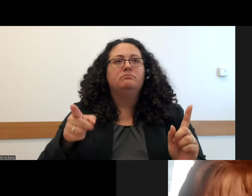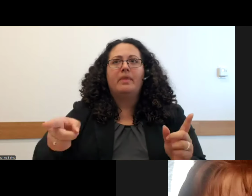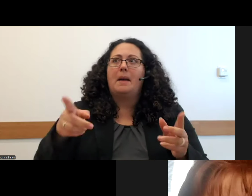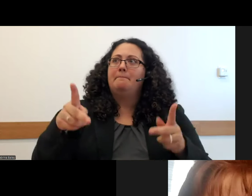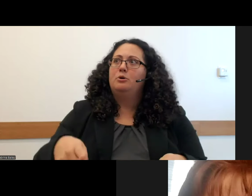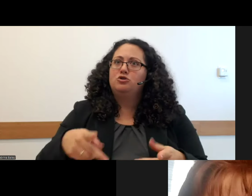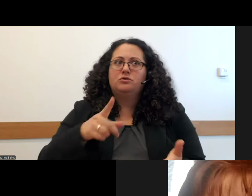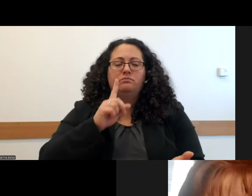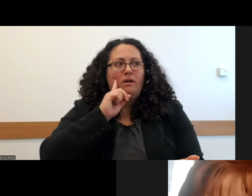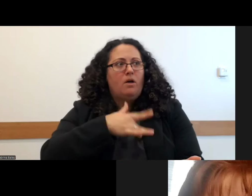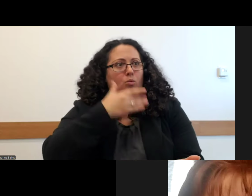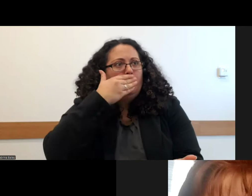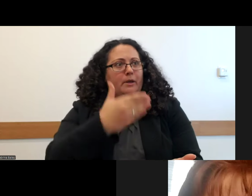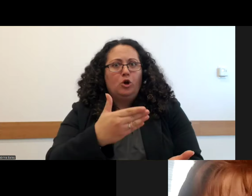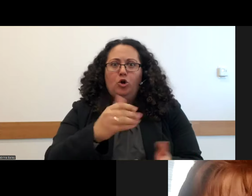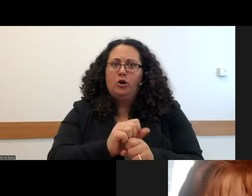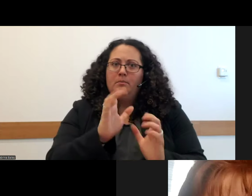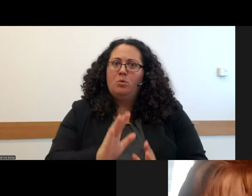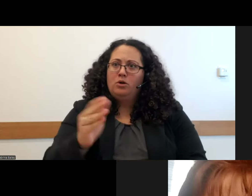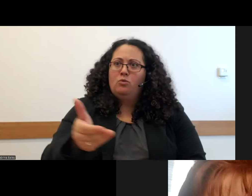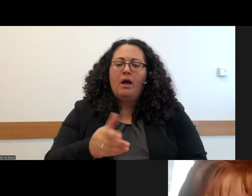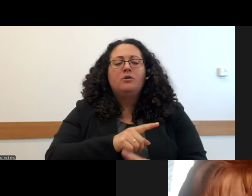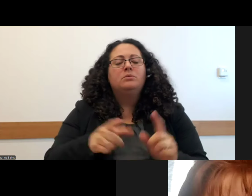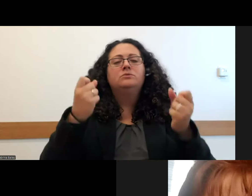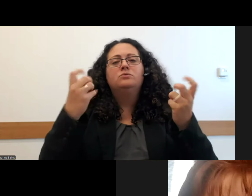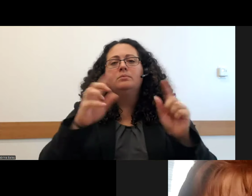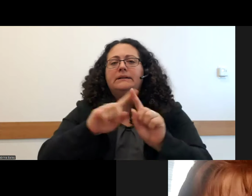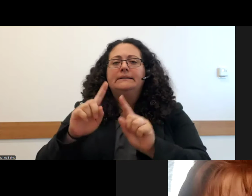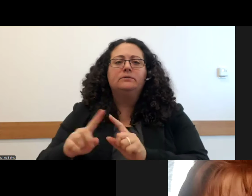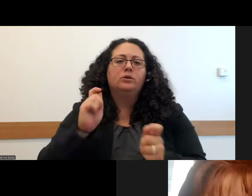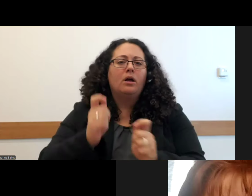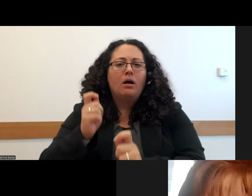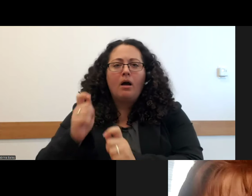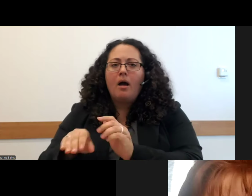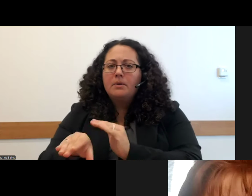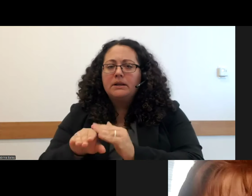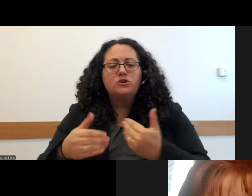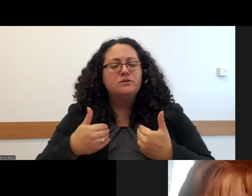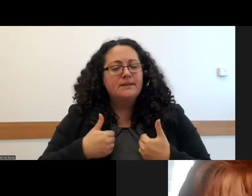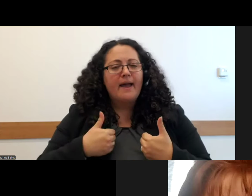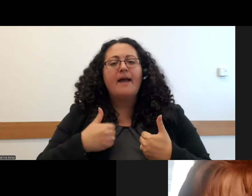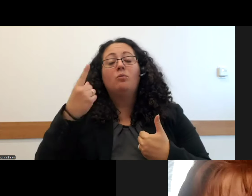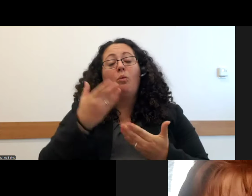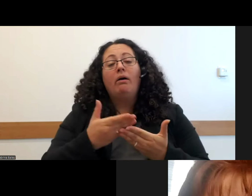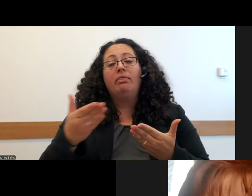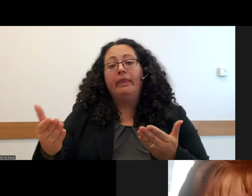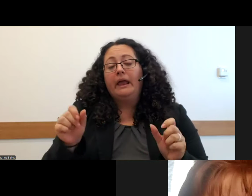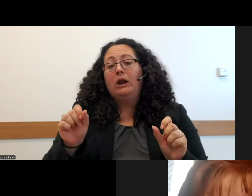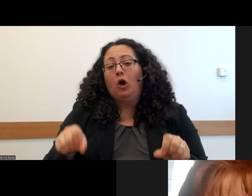employee. Now, there are so many different accommodations out there. And, you know, one of those,